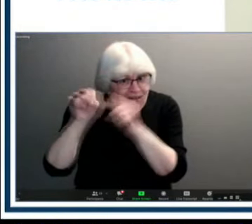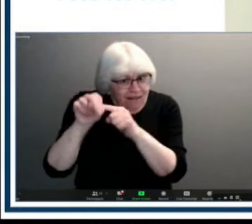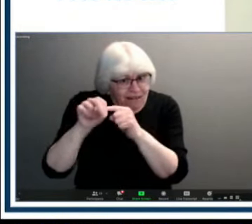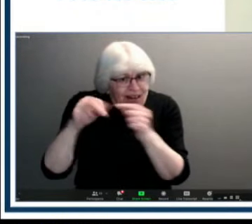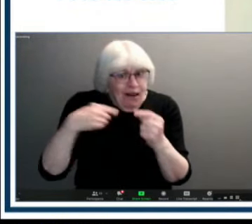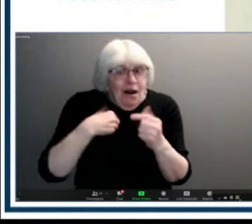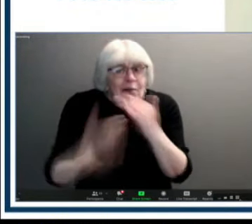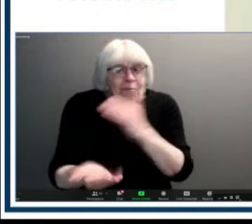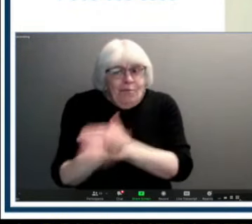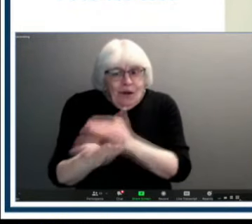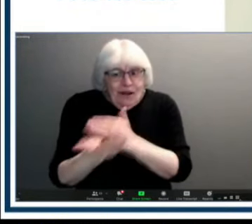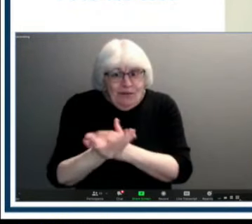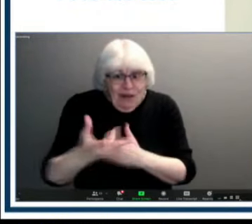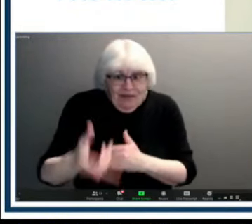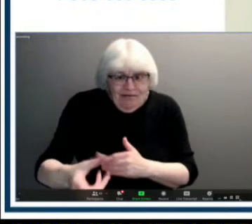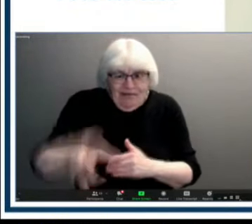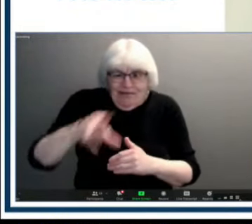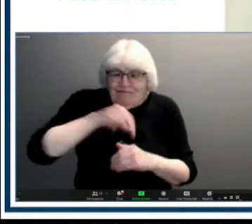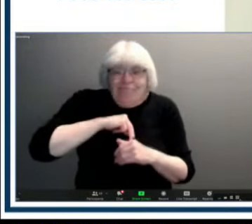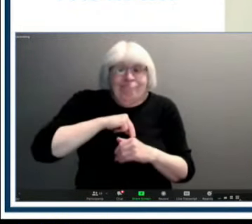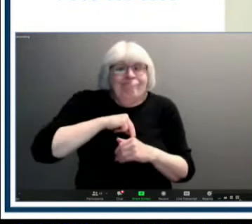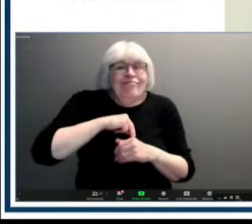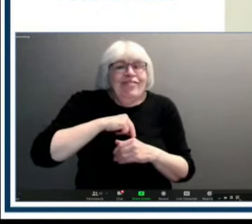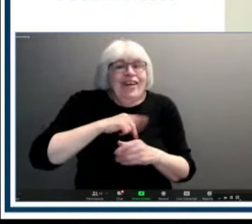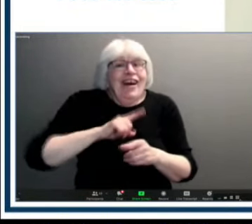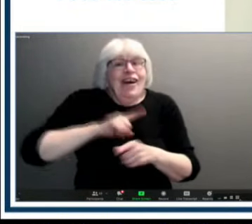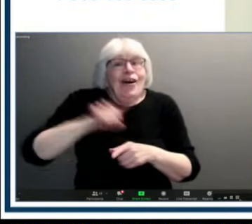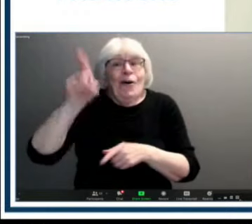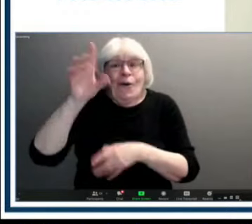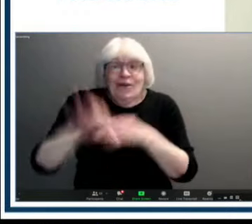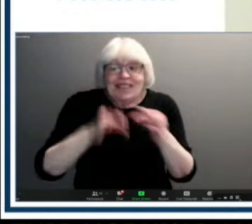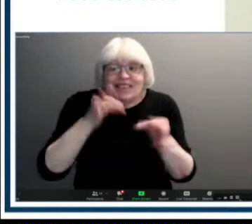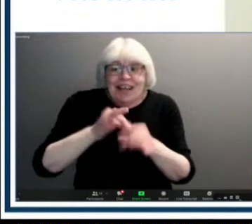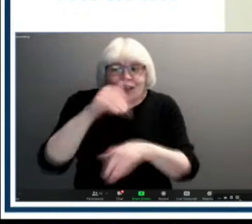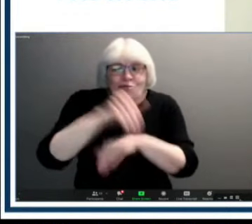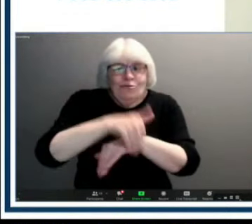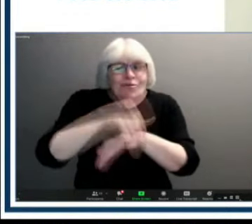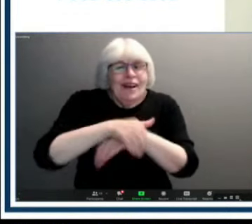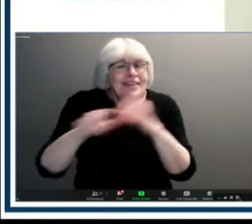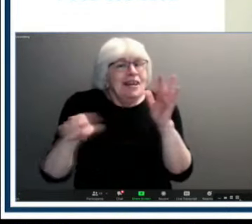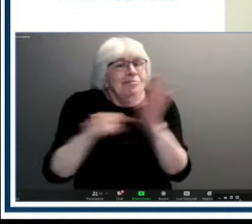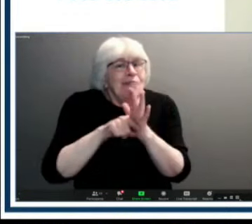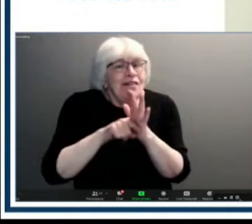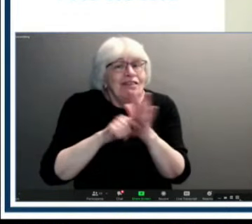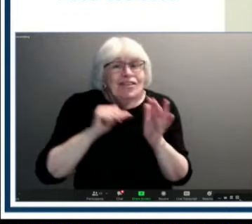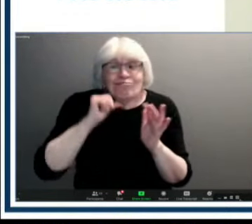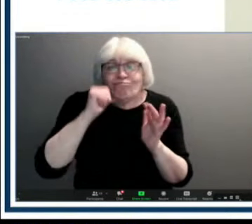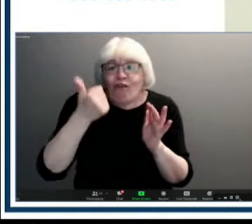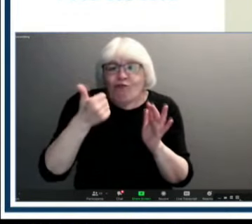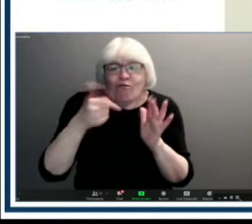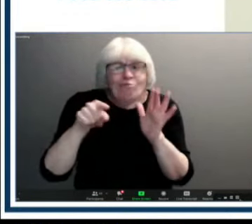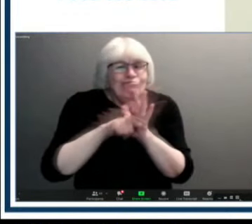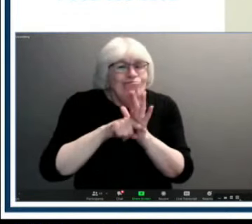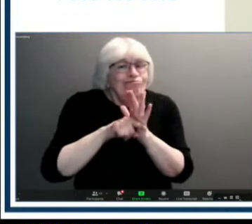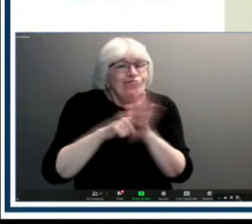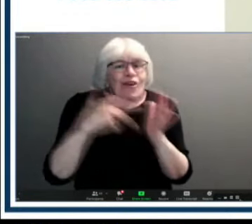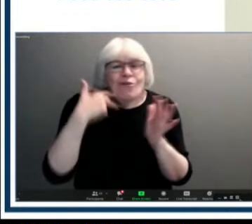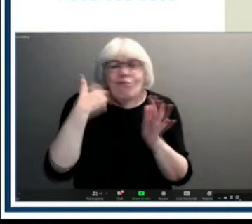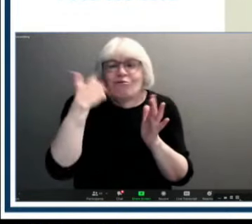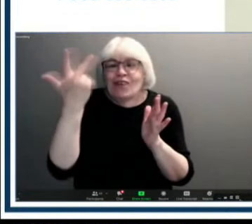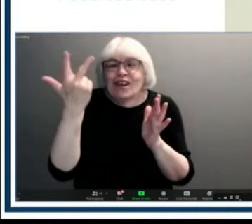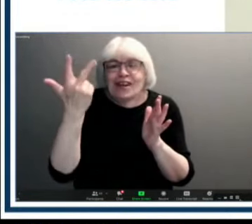test tonight, they're going to test negative. If they test tomorrow, they're going to test negative. And the day after, they're going to test negative because the virus has to